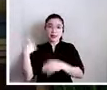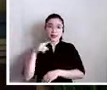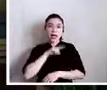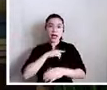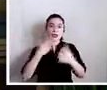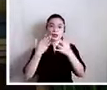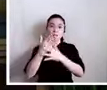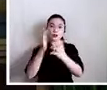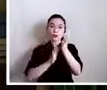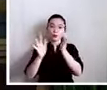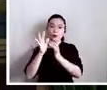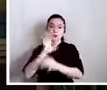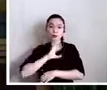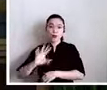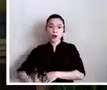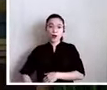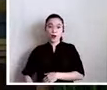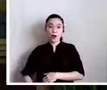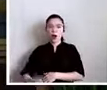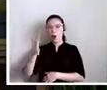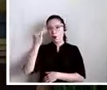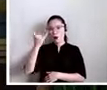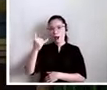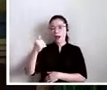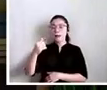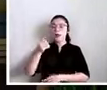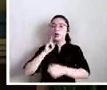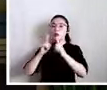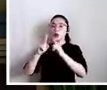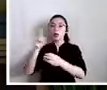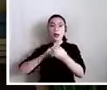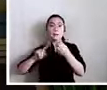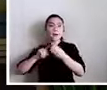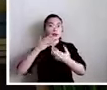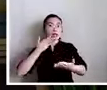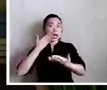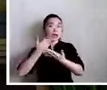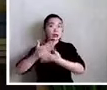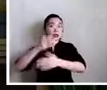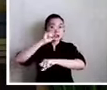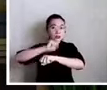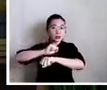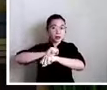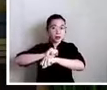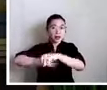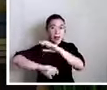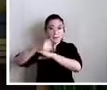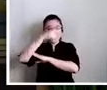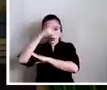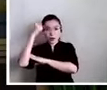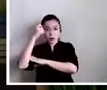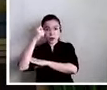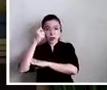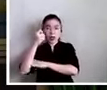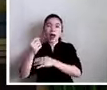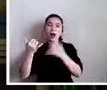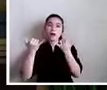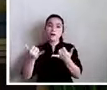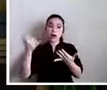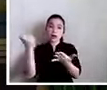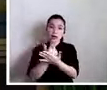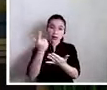am I talking about good works, my dear brothers and sisters? It's because of the gospel that we have. The gospel reading that